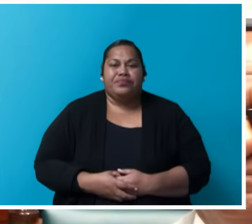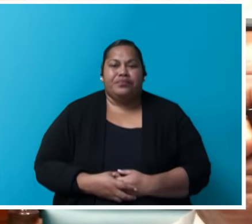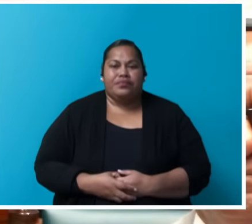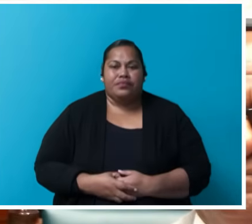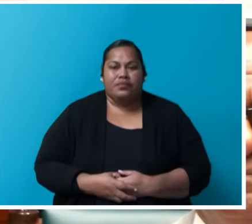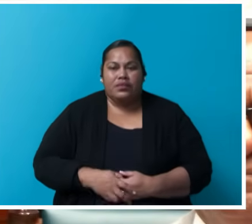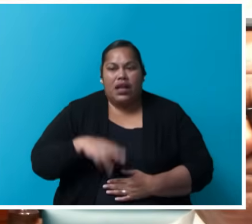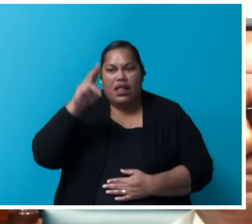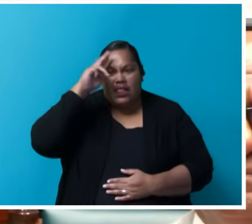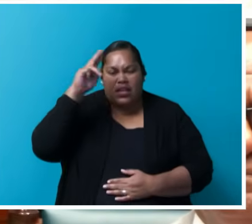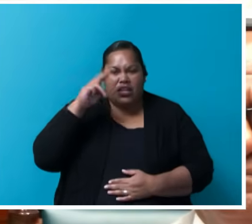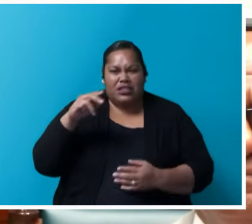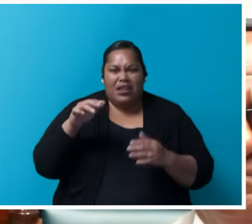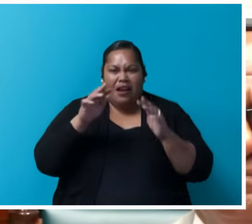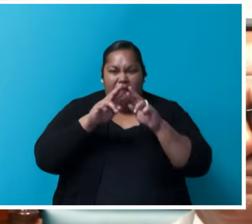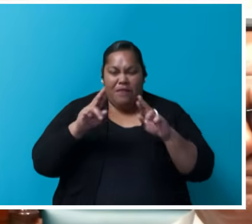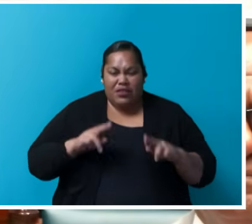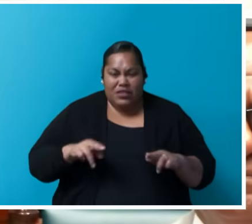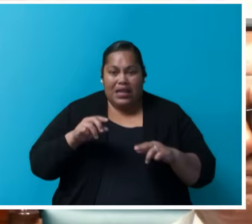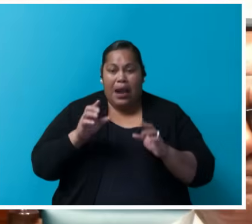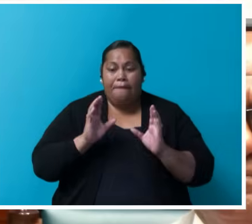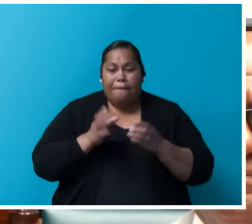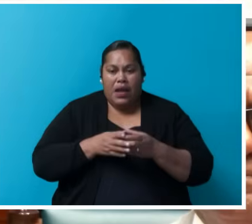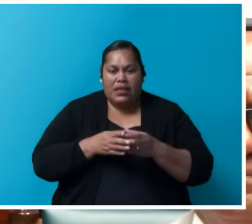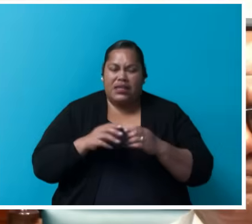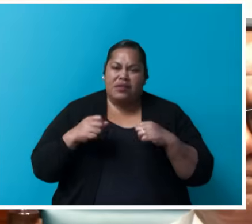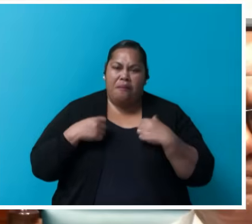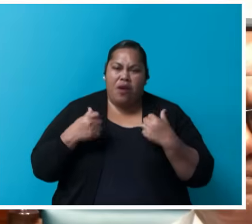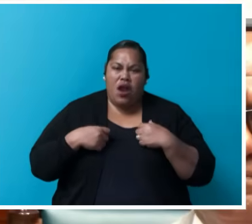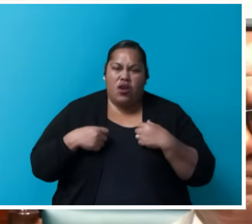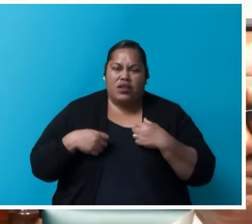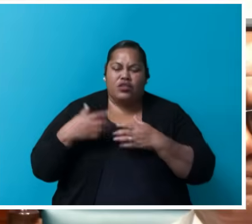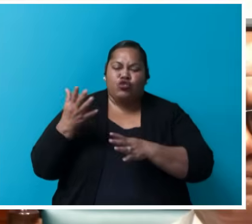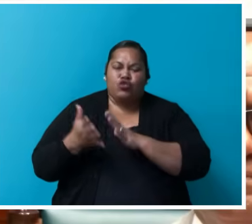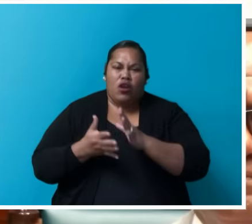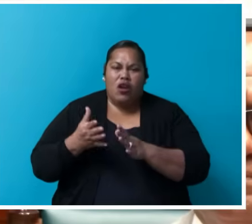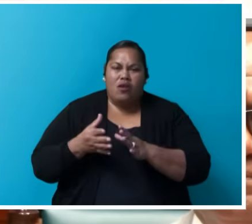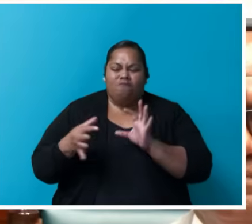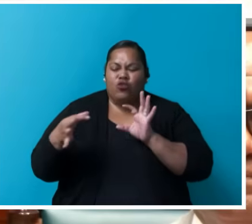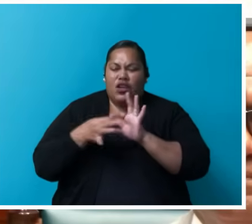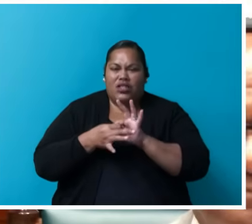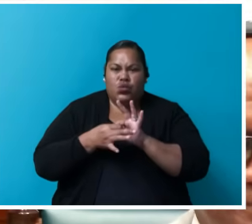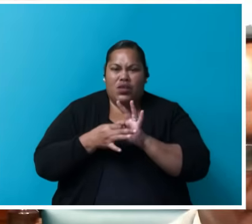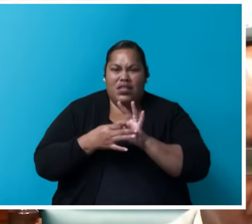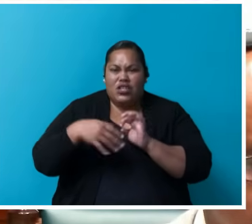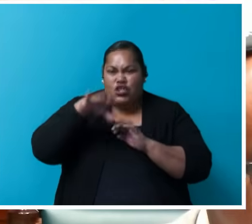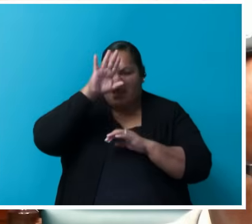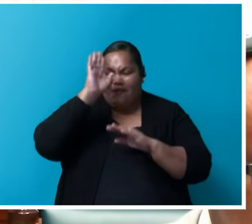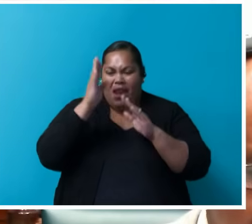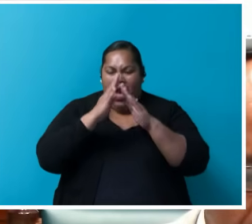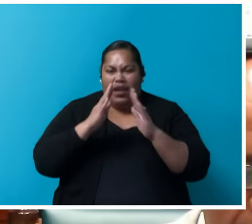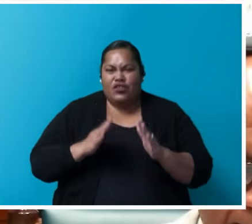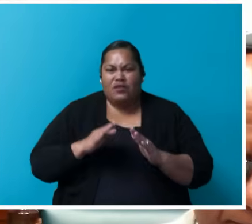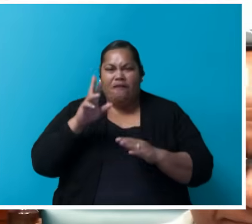The National Federation Party has a proud and historic connection with the Chipli House of Lao. It was